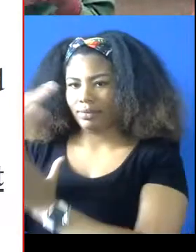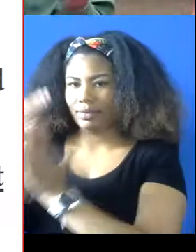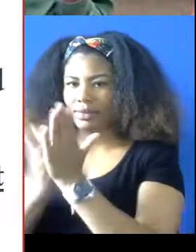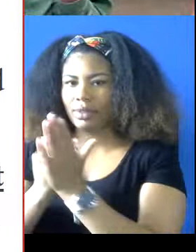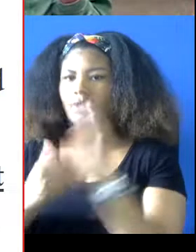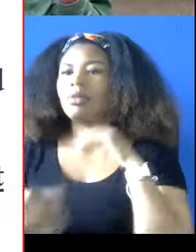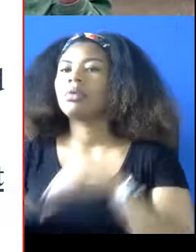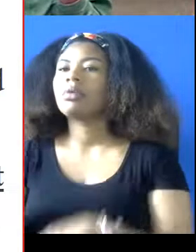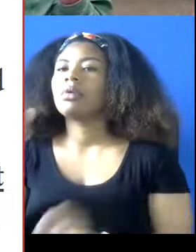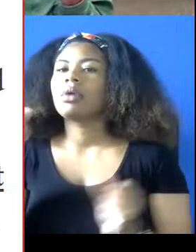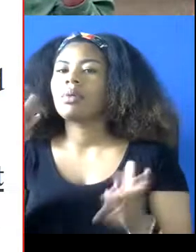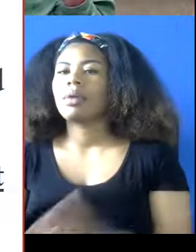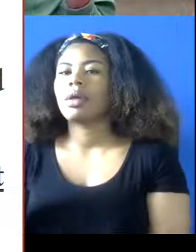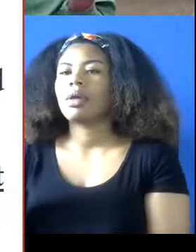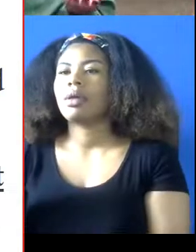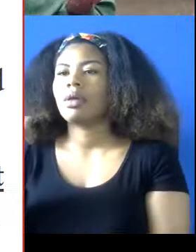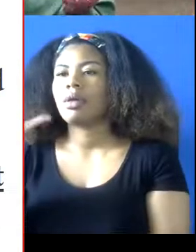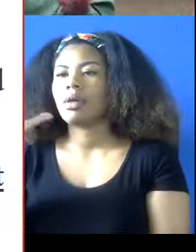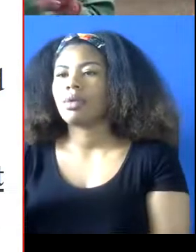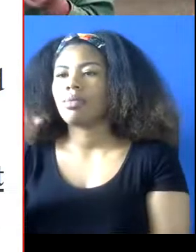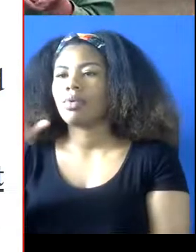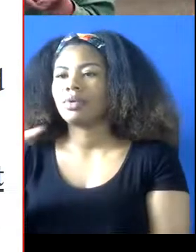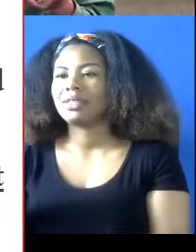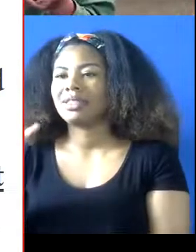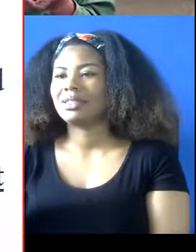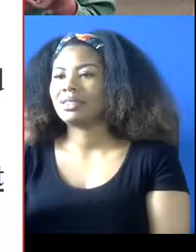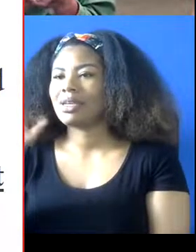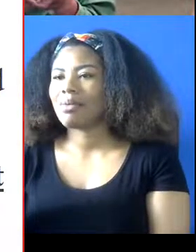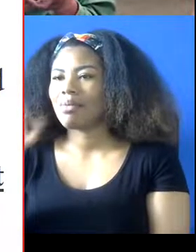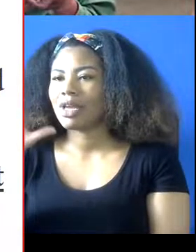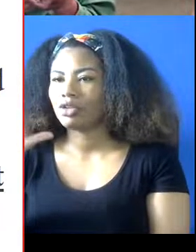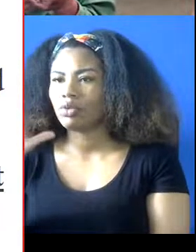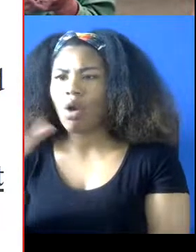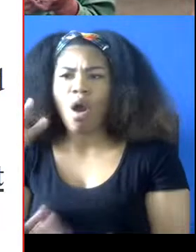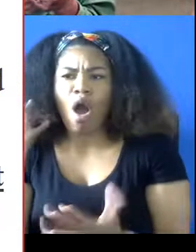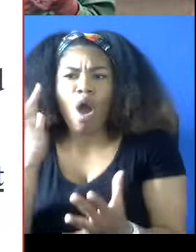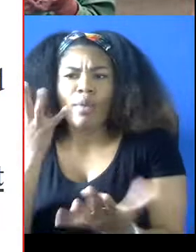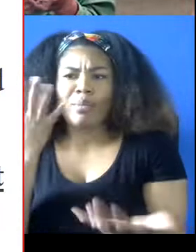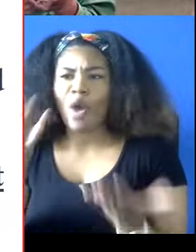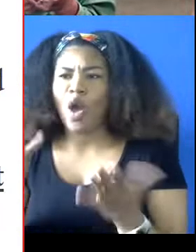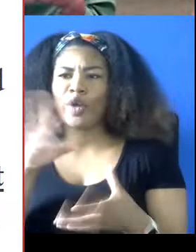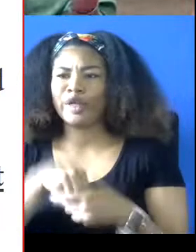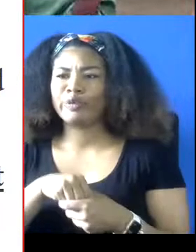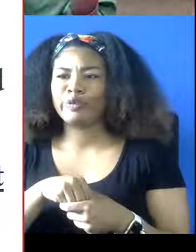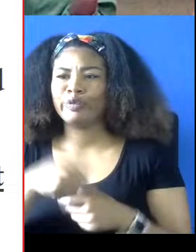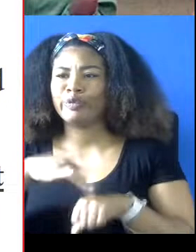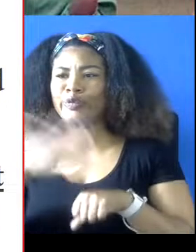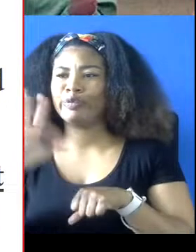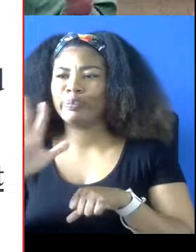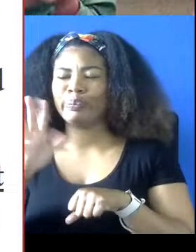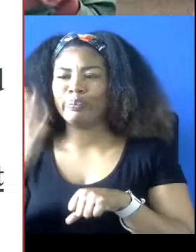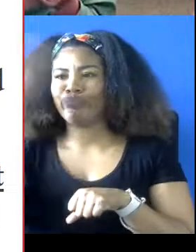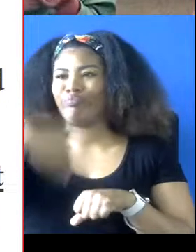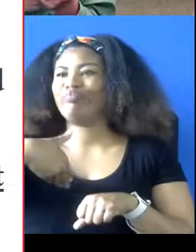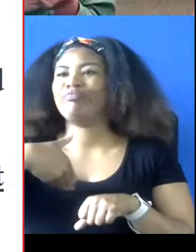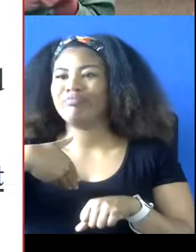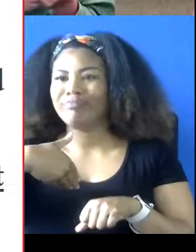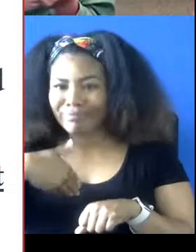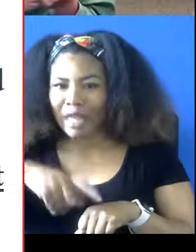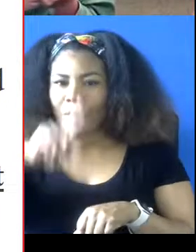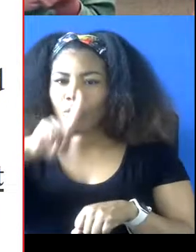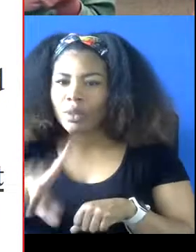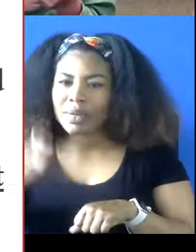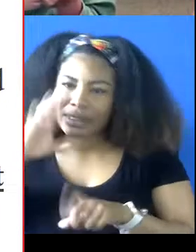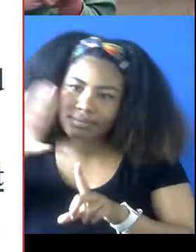lesson planning? We're probably doing it and we don't even realize it, but it's something that, we're very intentional about when we look at